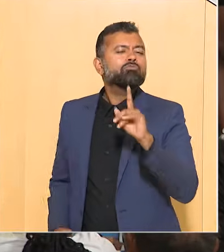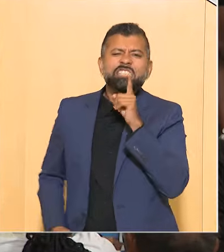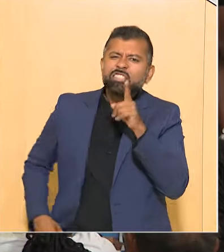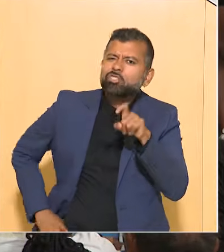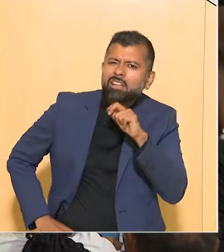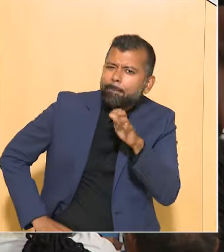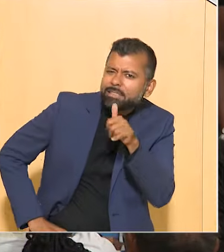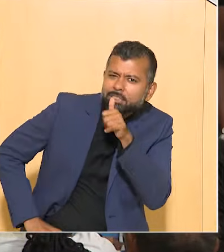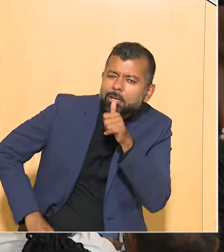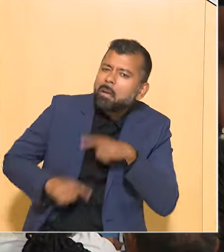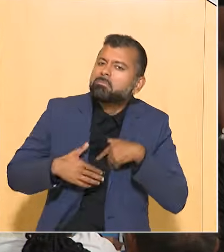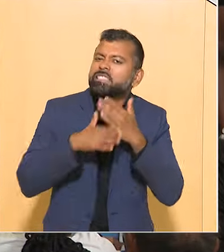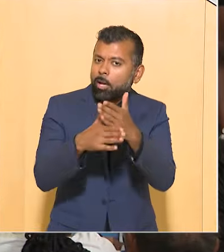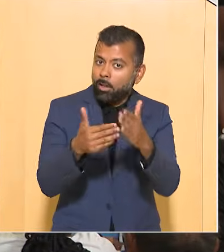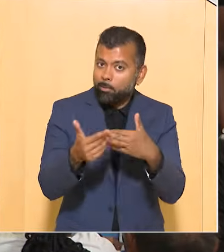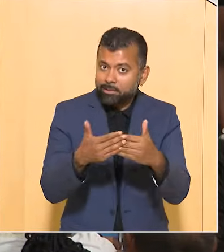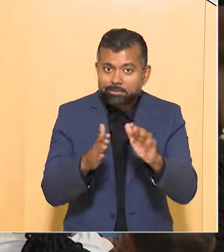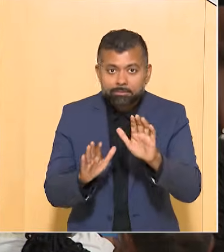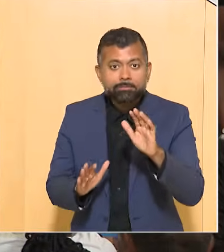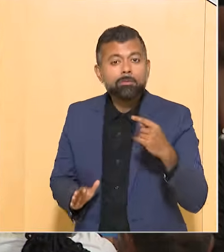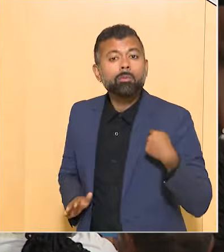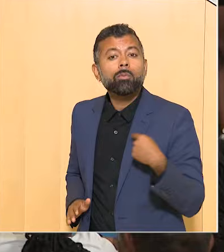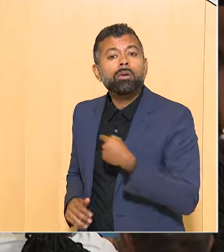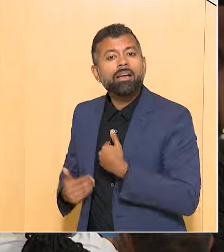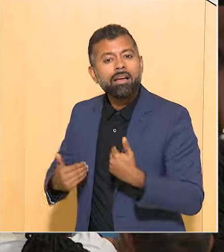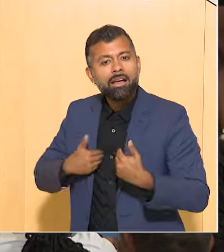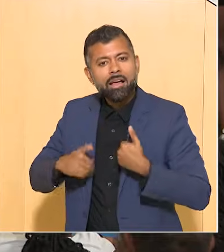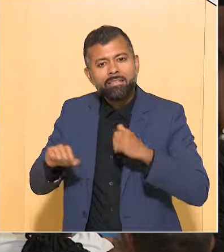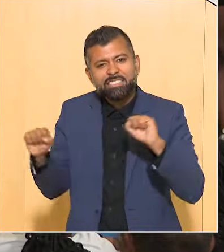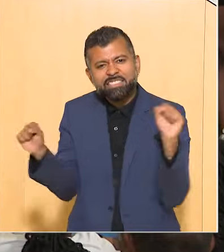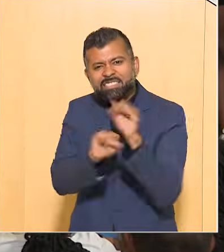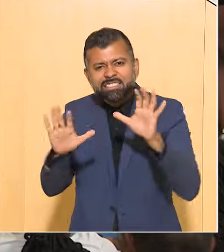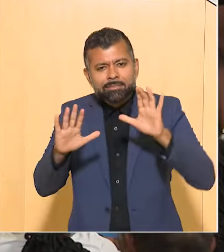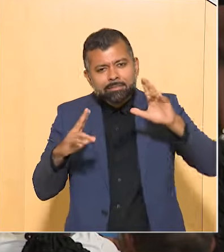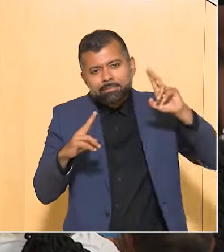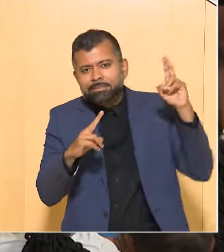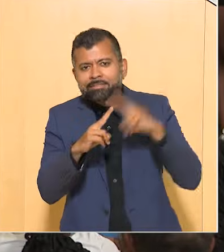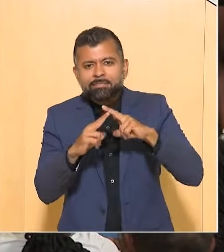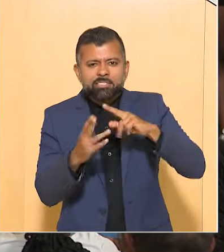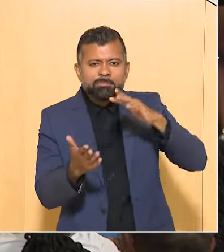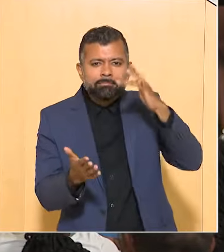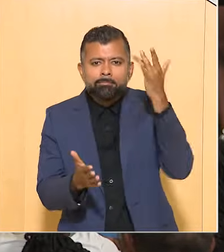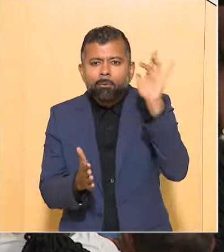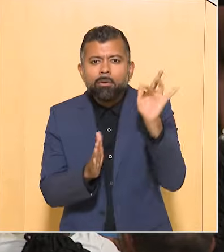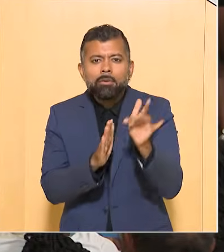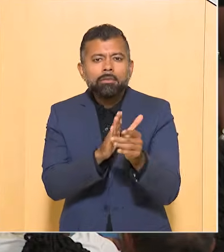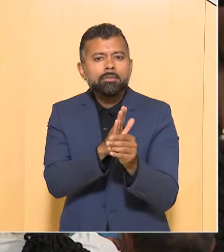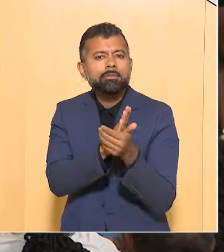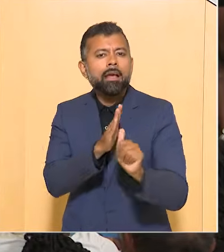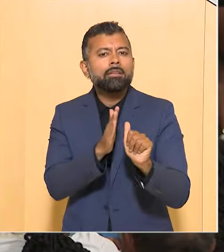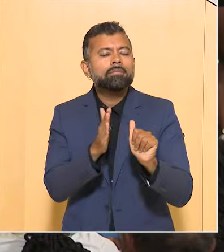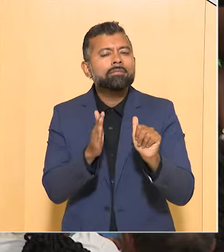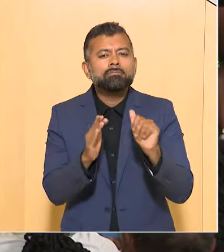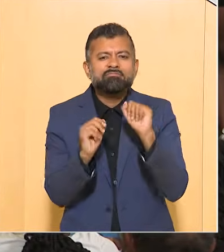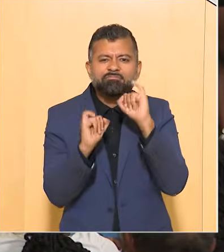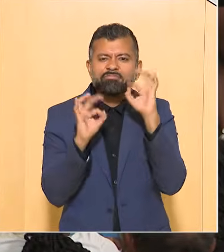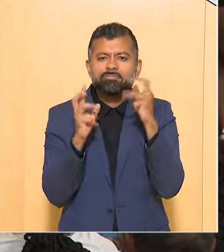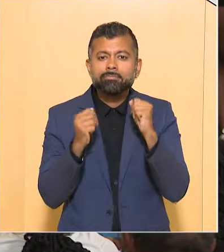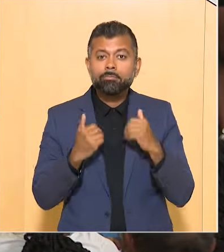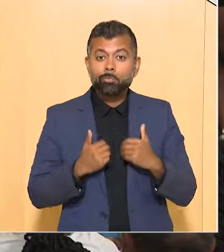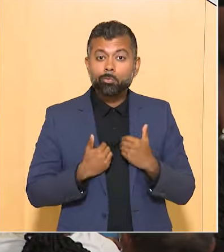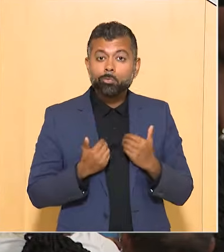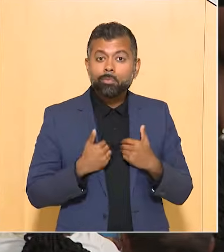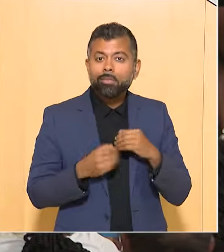the best, the smartest, the talented, the most amazing young people who are District